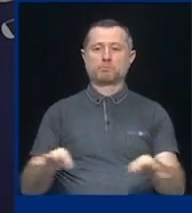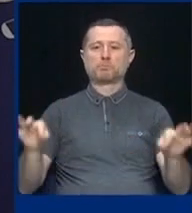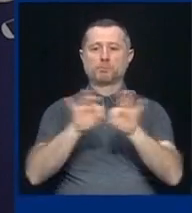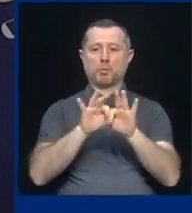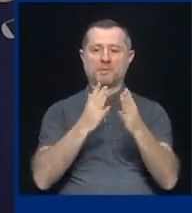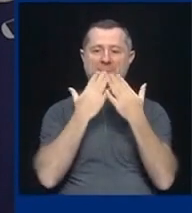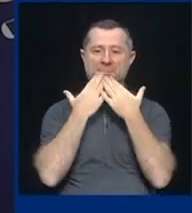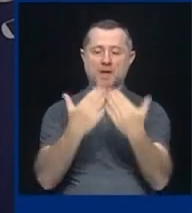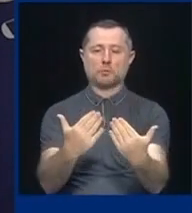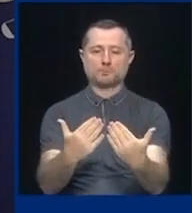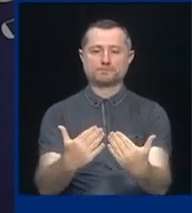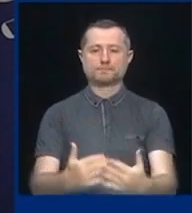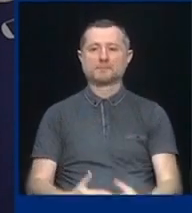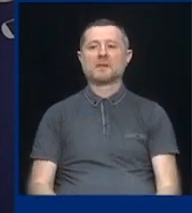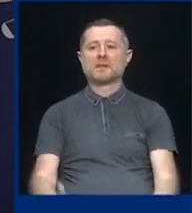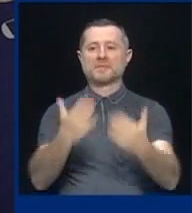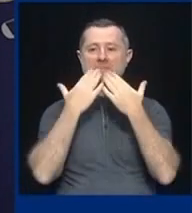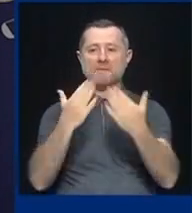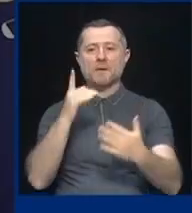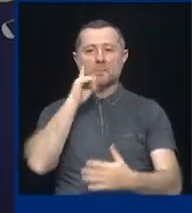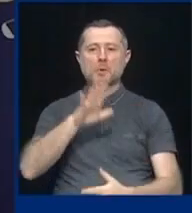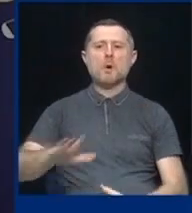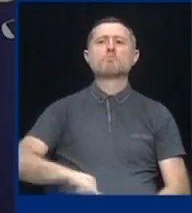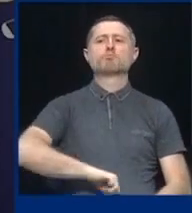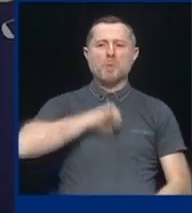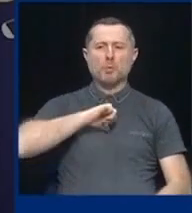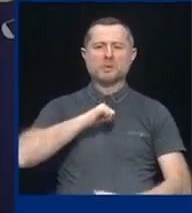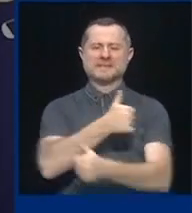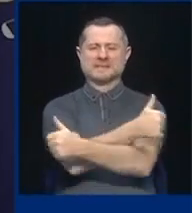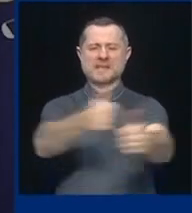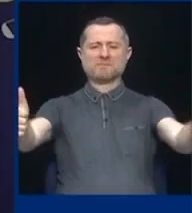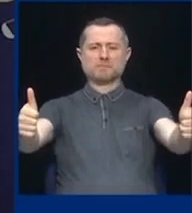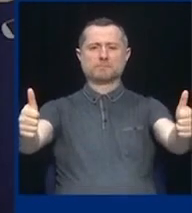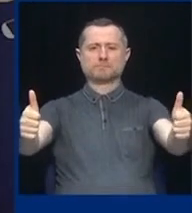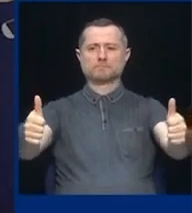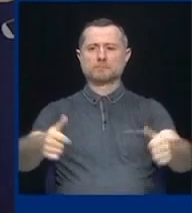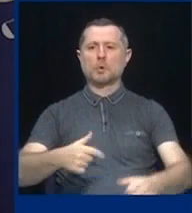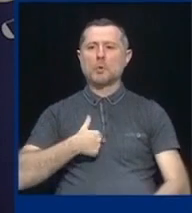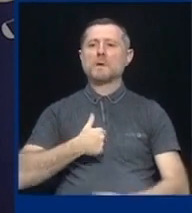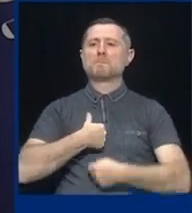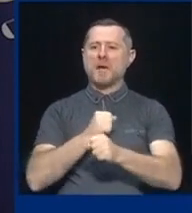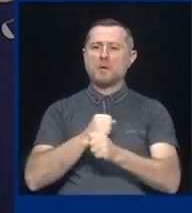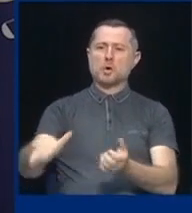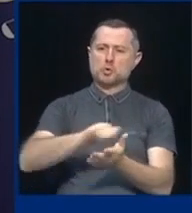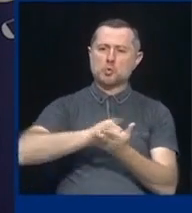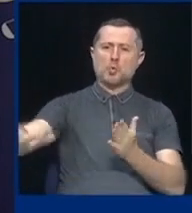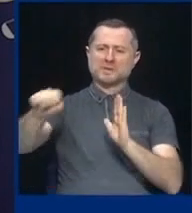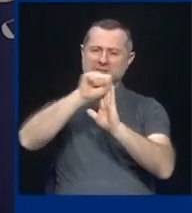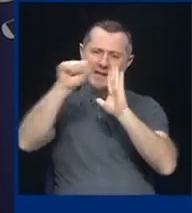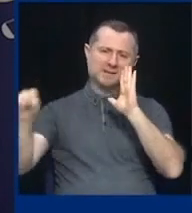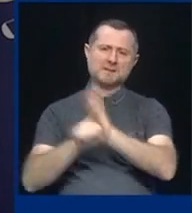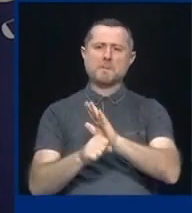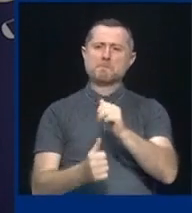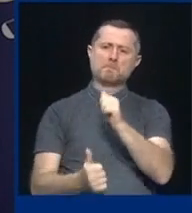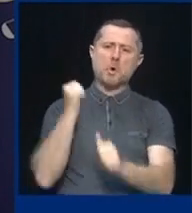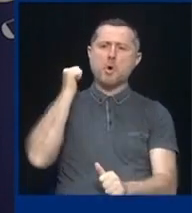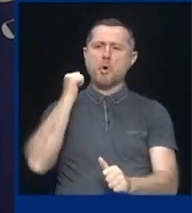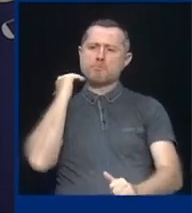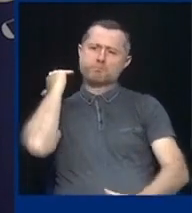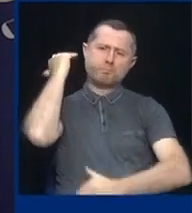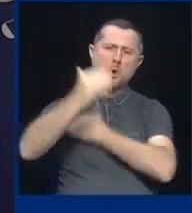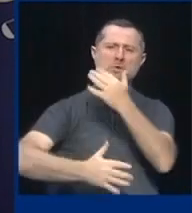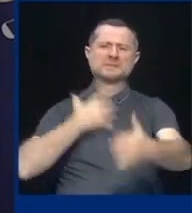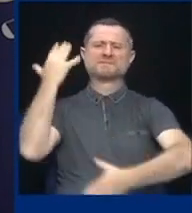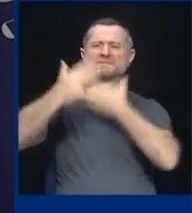you. And be proud. We made New York State the progressive capital of